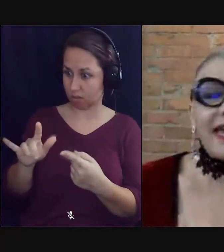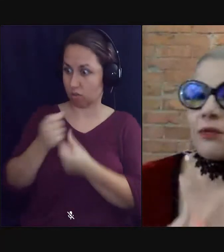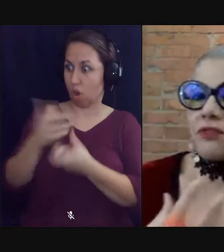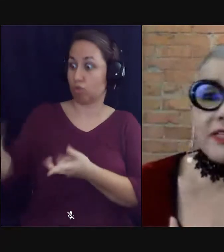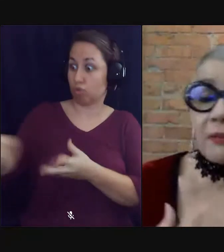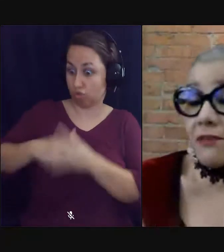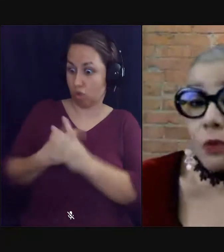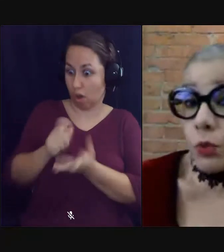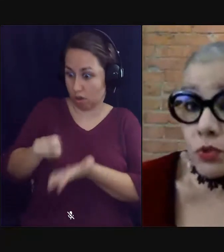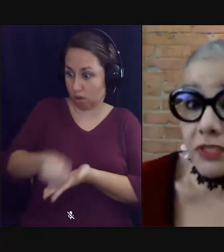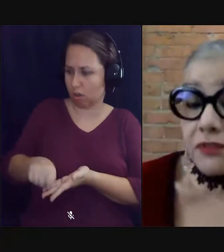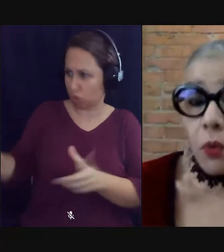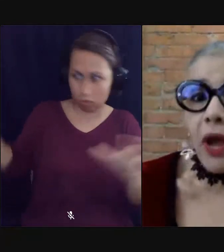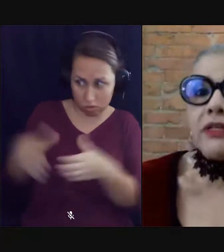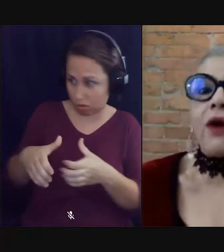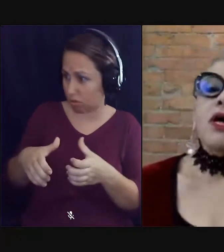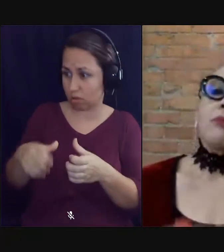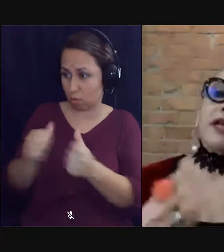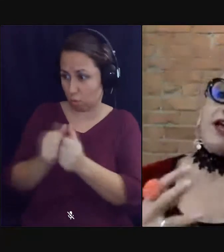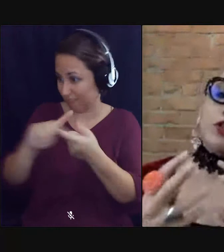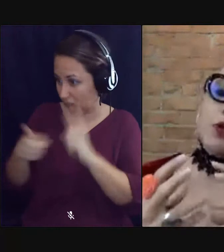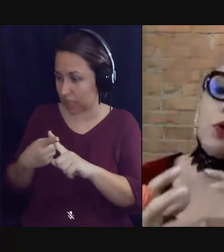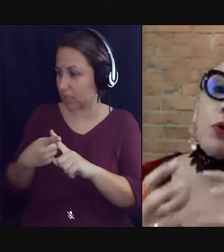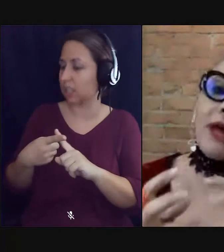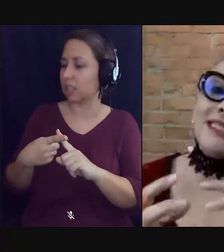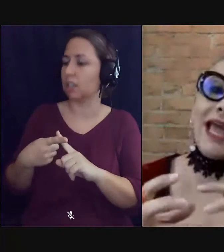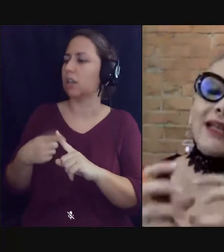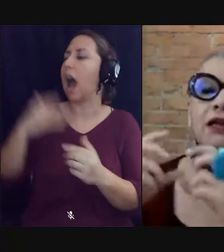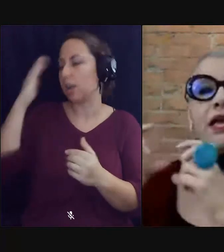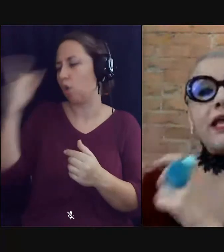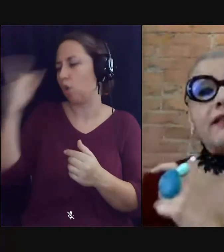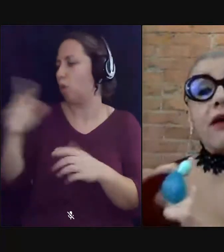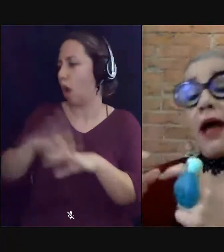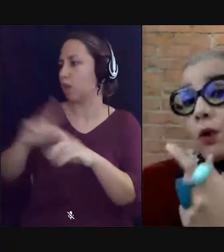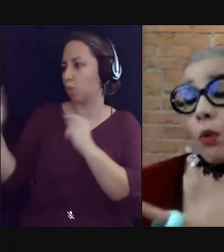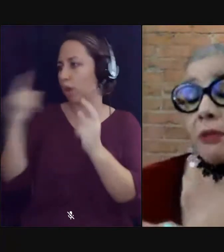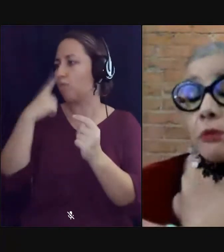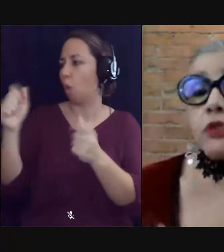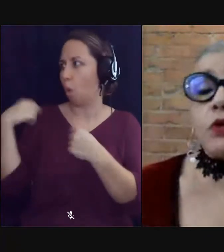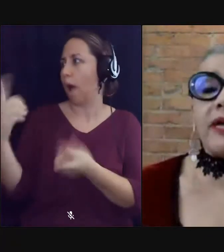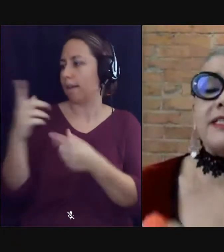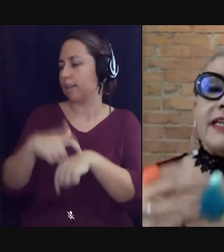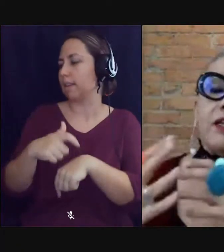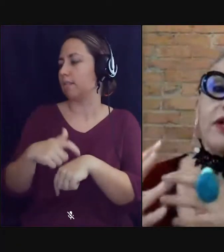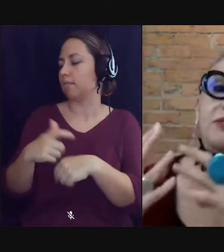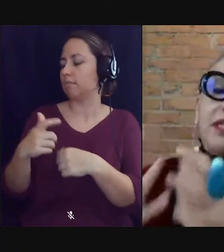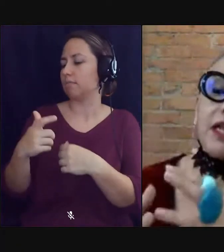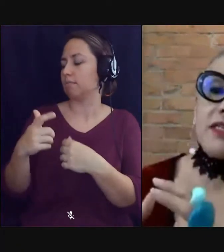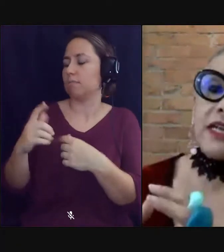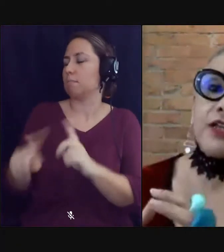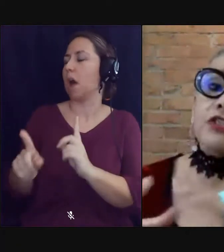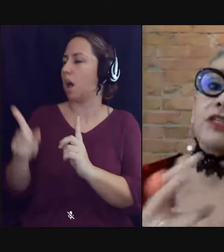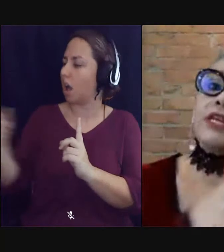get together with friends? I mean, I've known you on Twitter for a while now, but I just want to know your mindset I want people to know your mindset in the run-up to